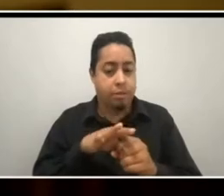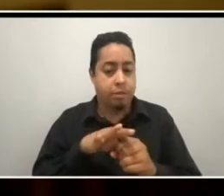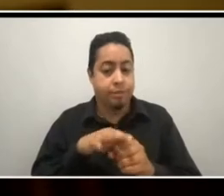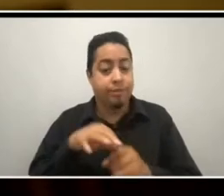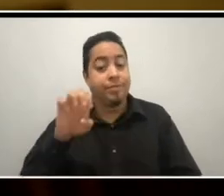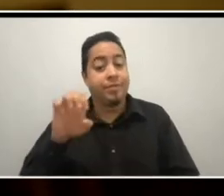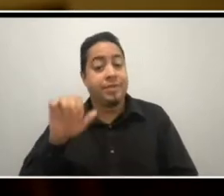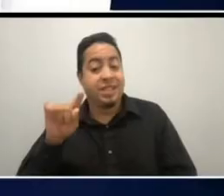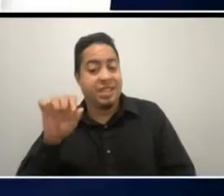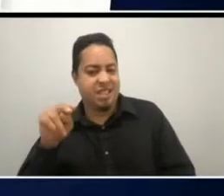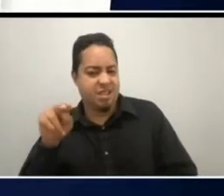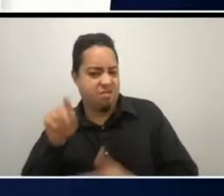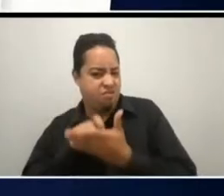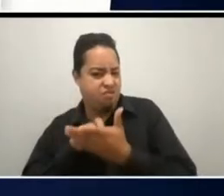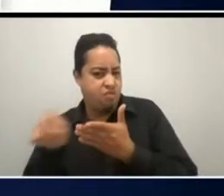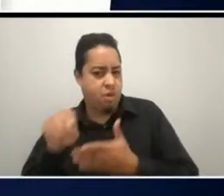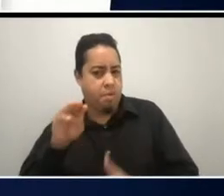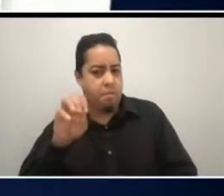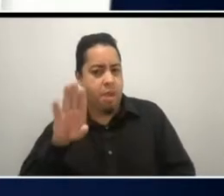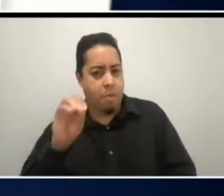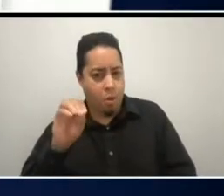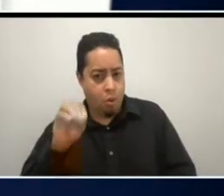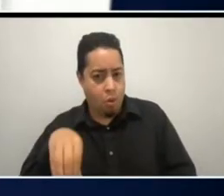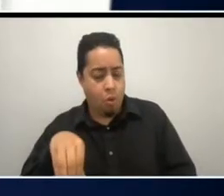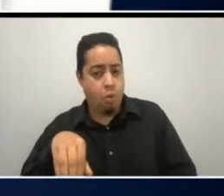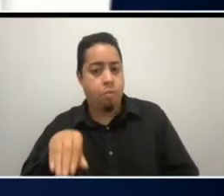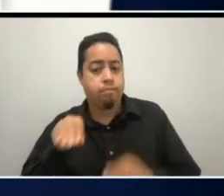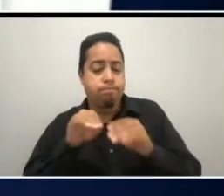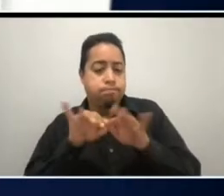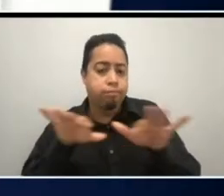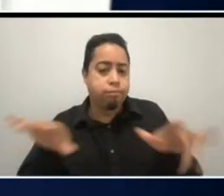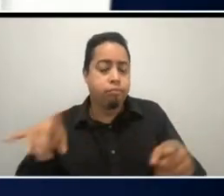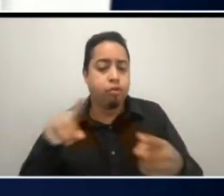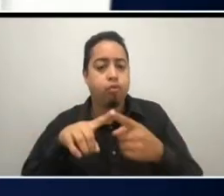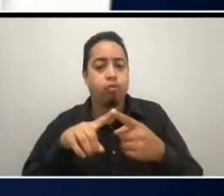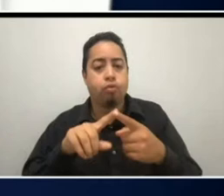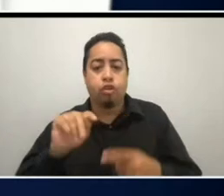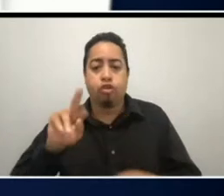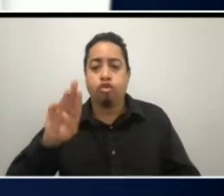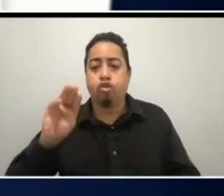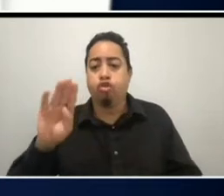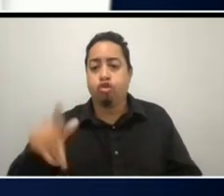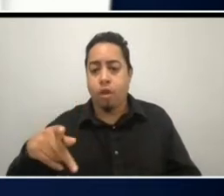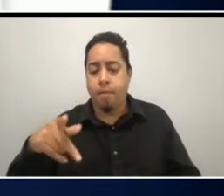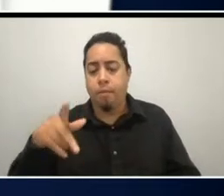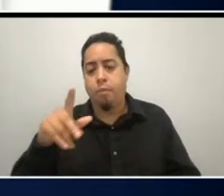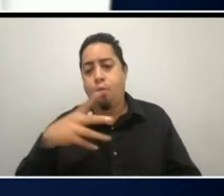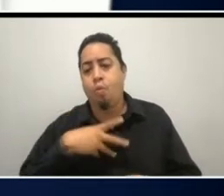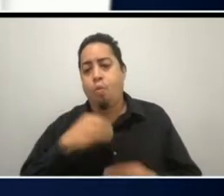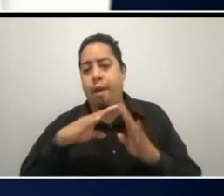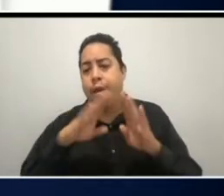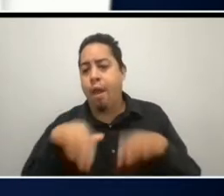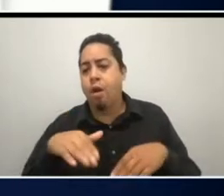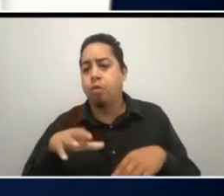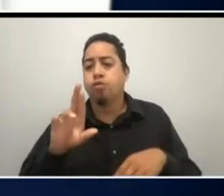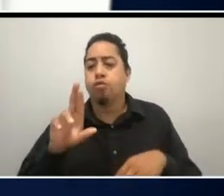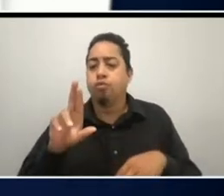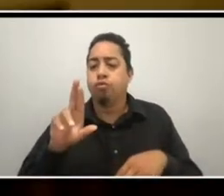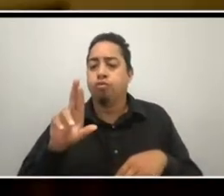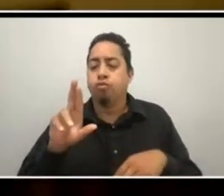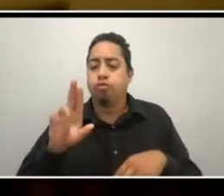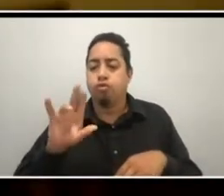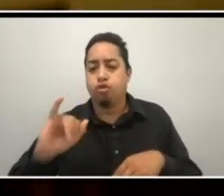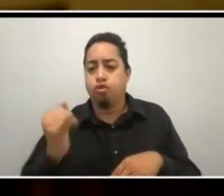to justify this strategy, which was circulated to the Trump White House, Rudy Giuliani's legal team, and state legislators around the